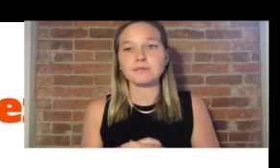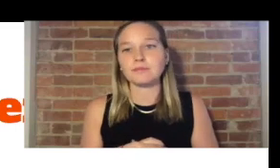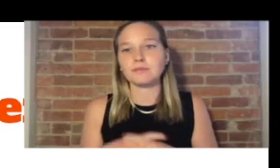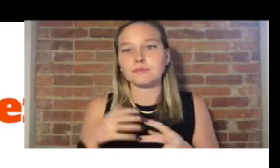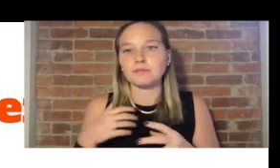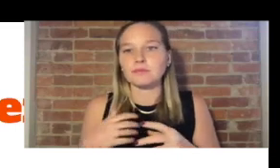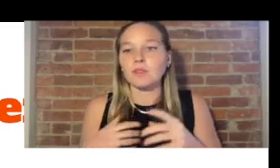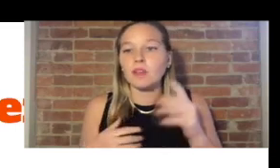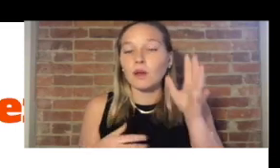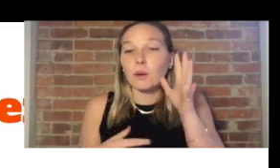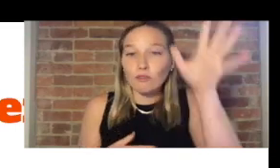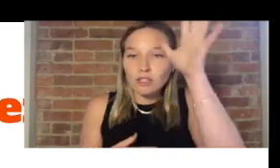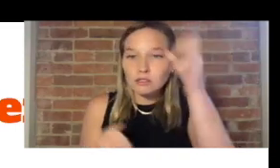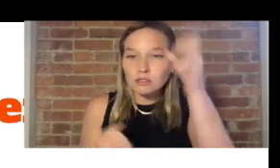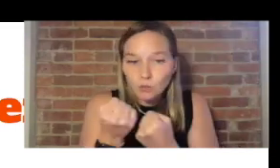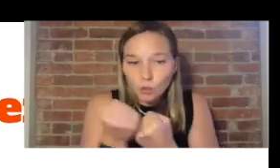especially for deaf students.